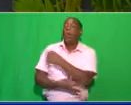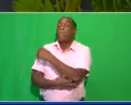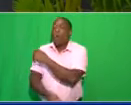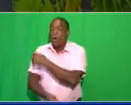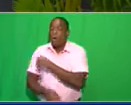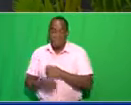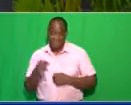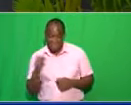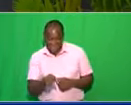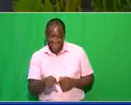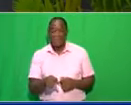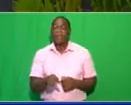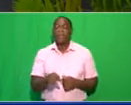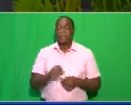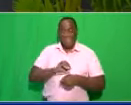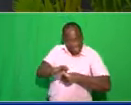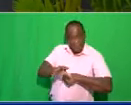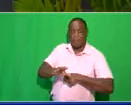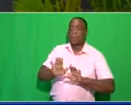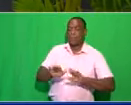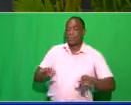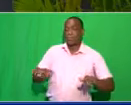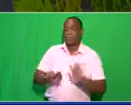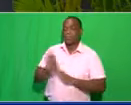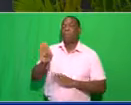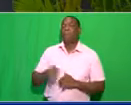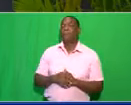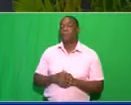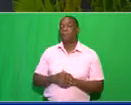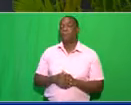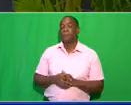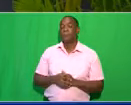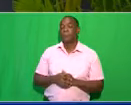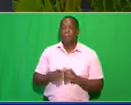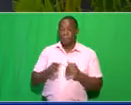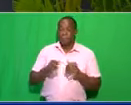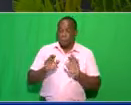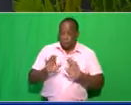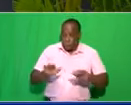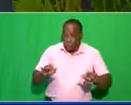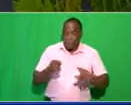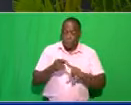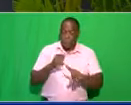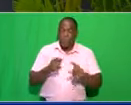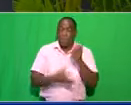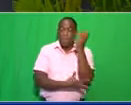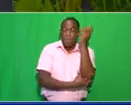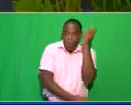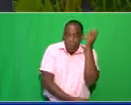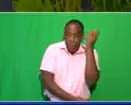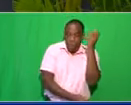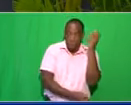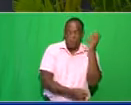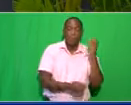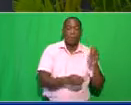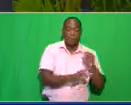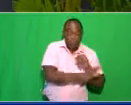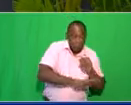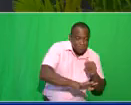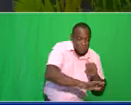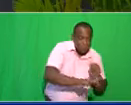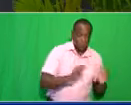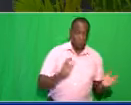from the rural area are not slower than people from the urban area, but the urban areas do better. So people want to be able, just as our